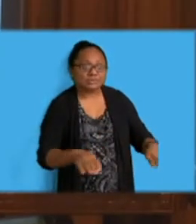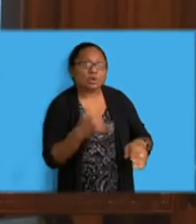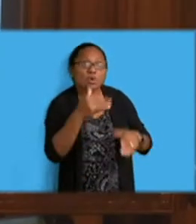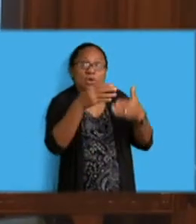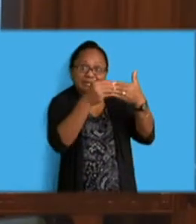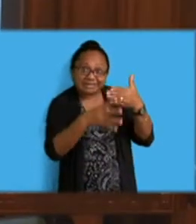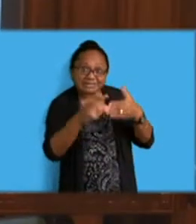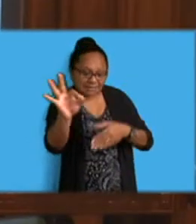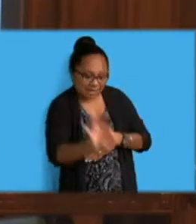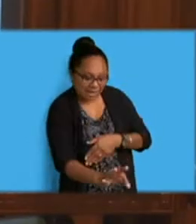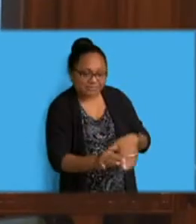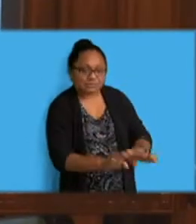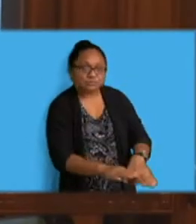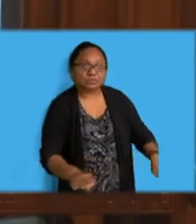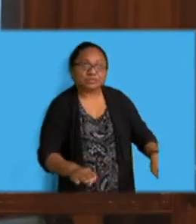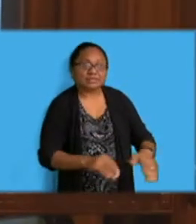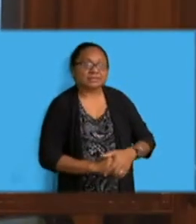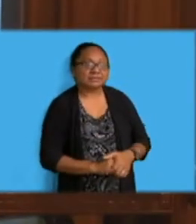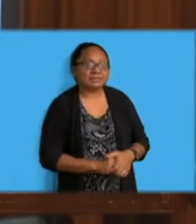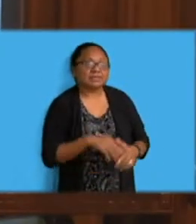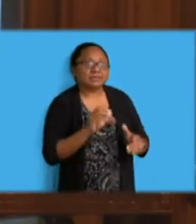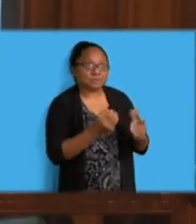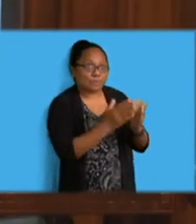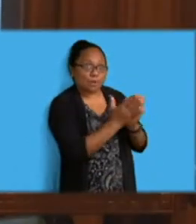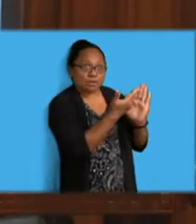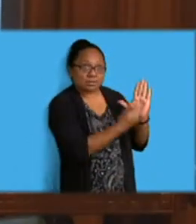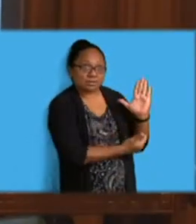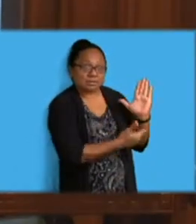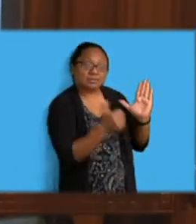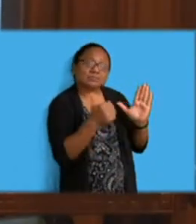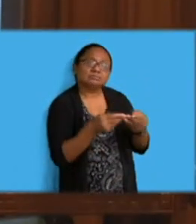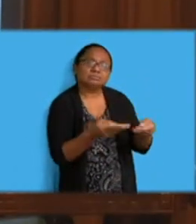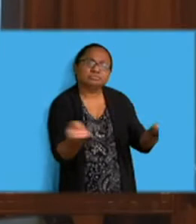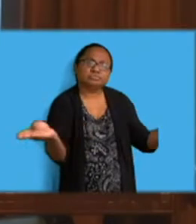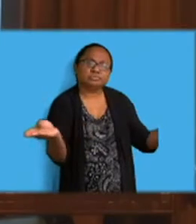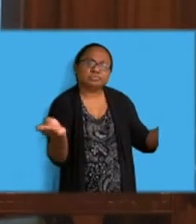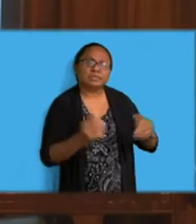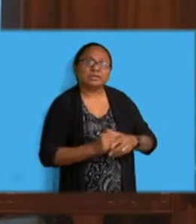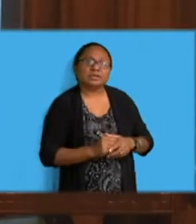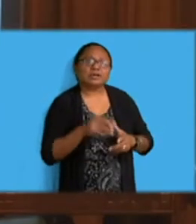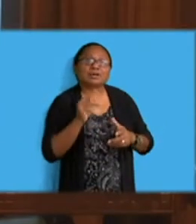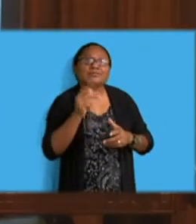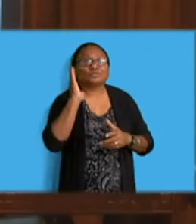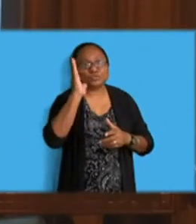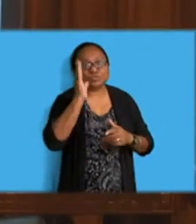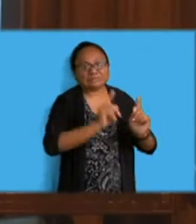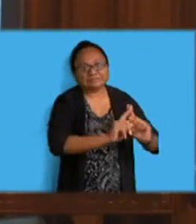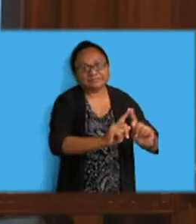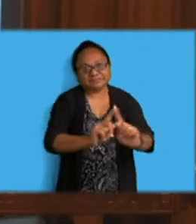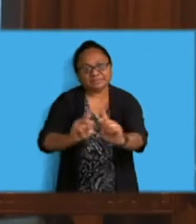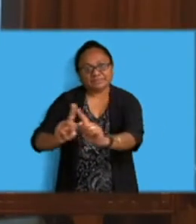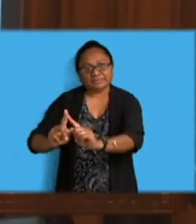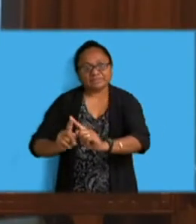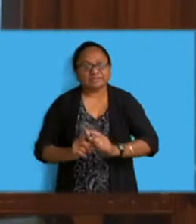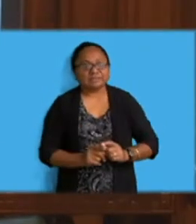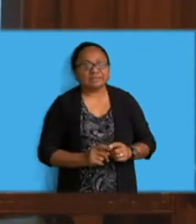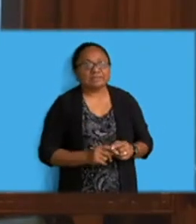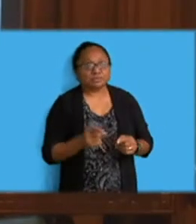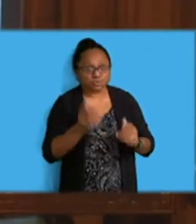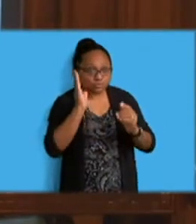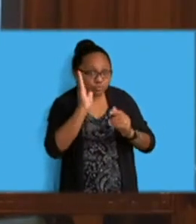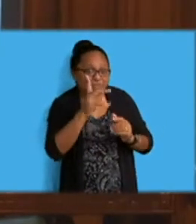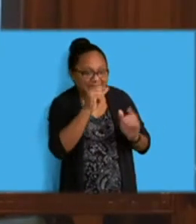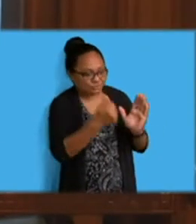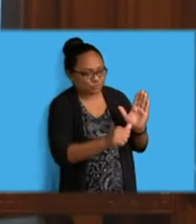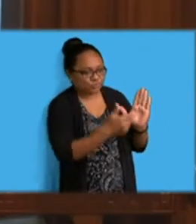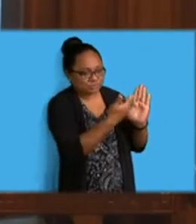community. So this was given out to the schools to use this and